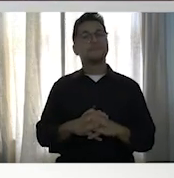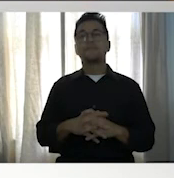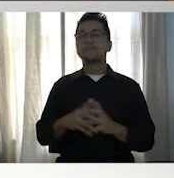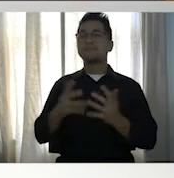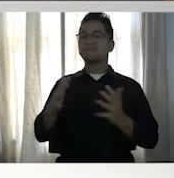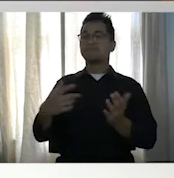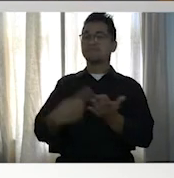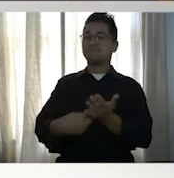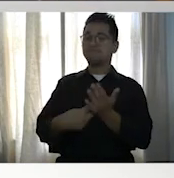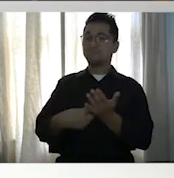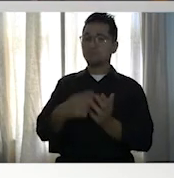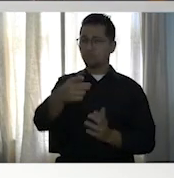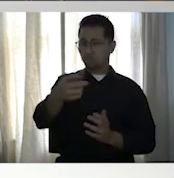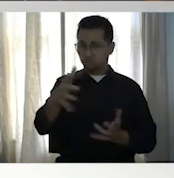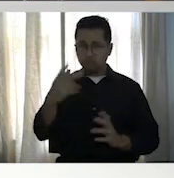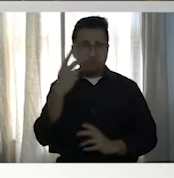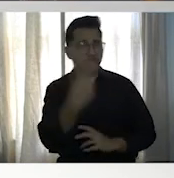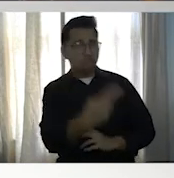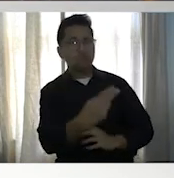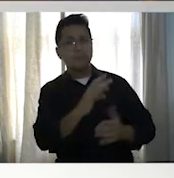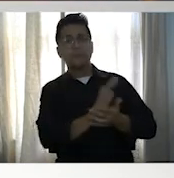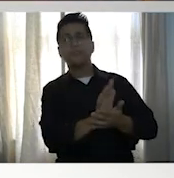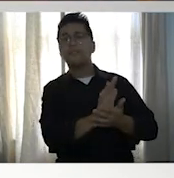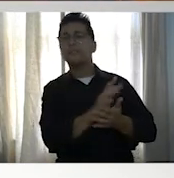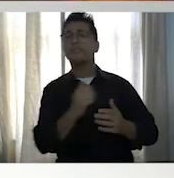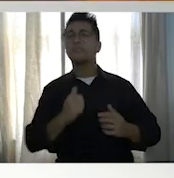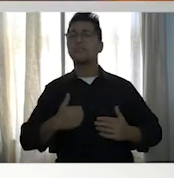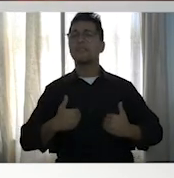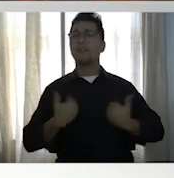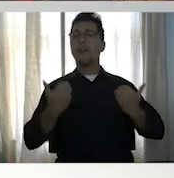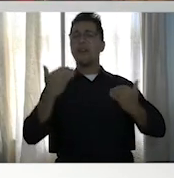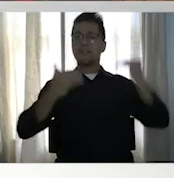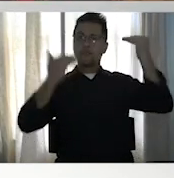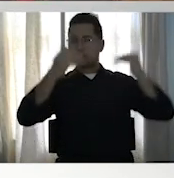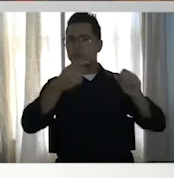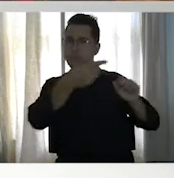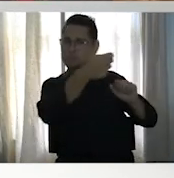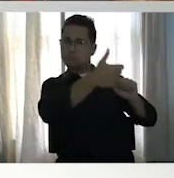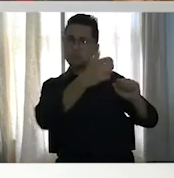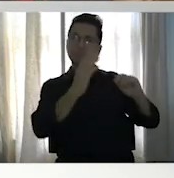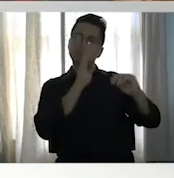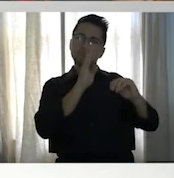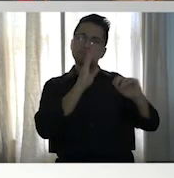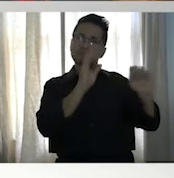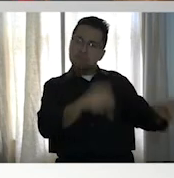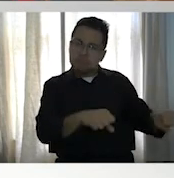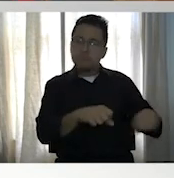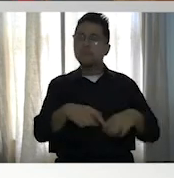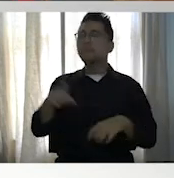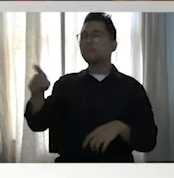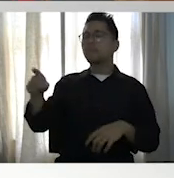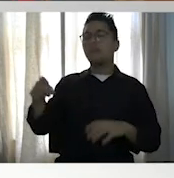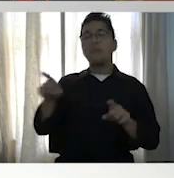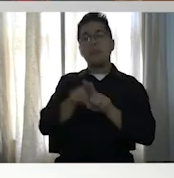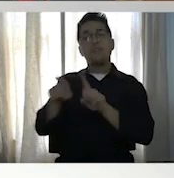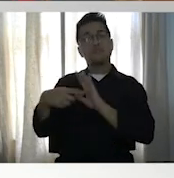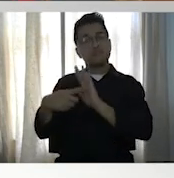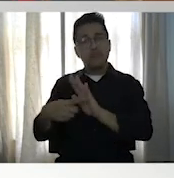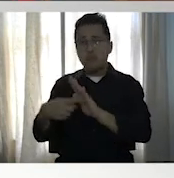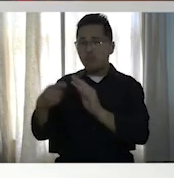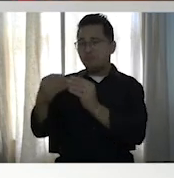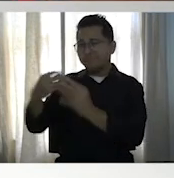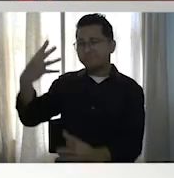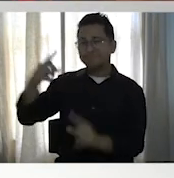We talked about, you saw videos of young adults that were pretty verbal. We showed you a bunch of things that you can do